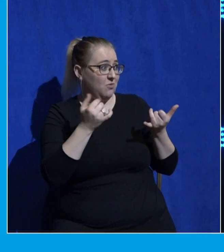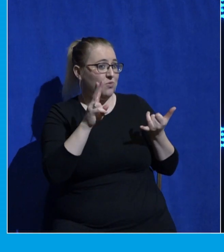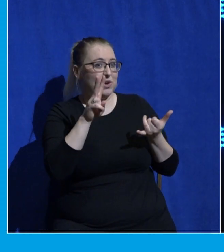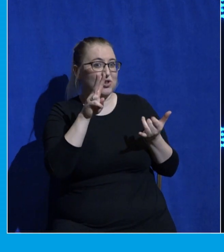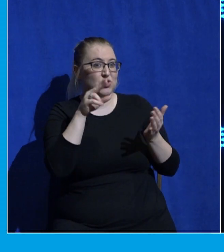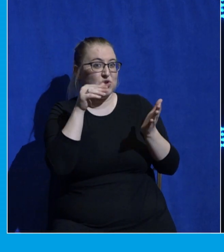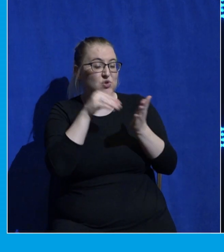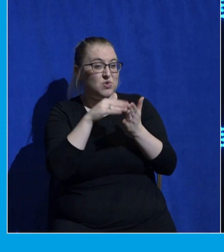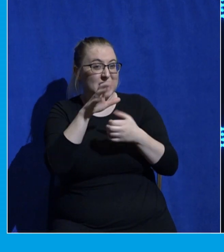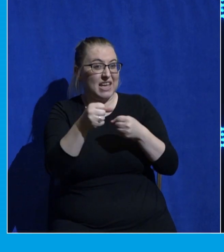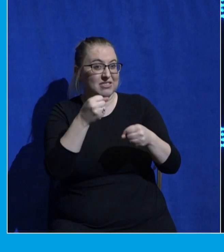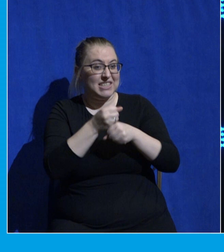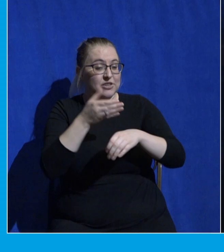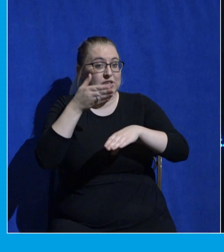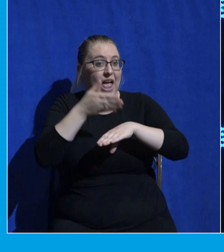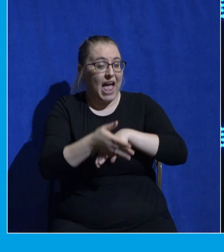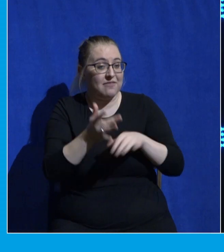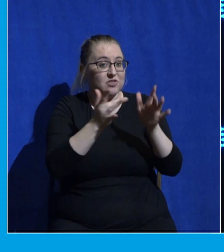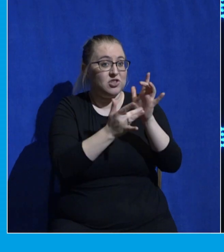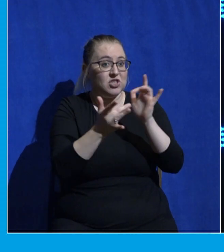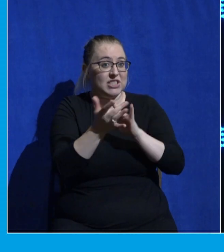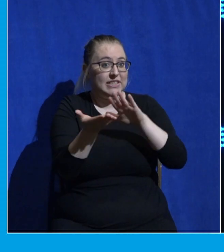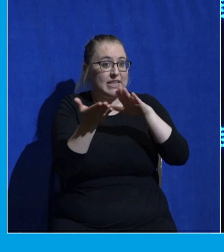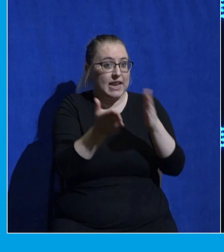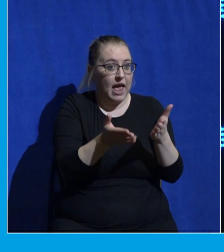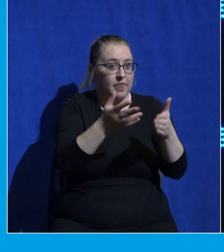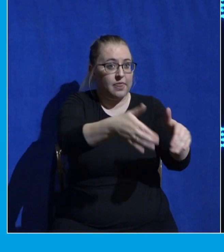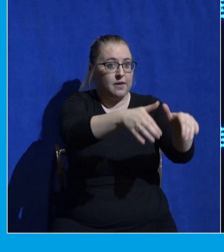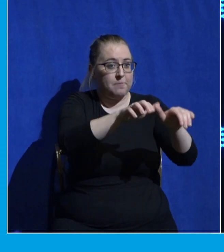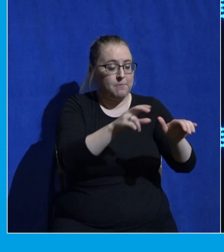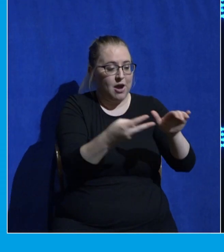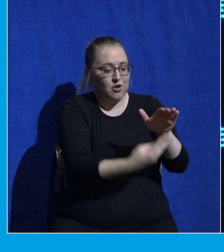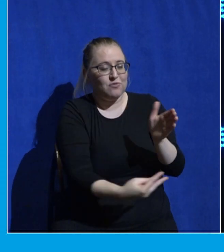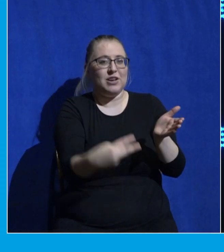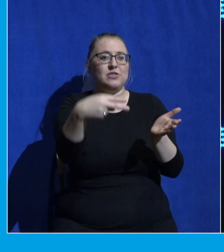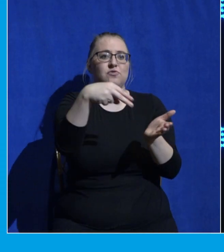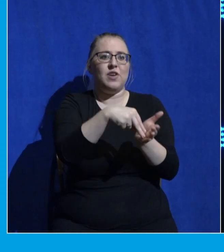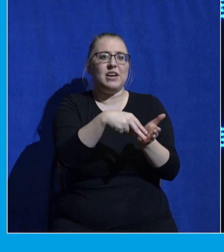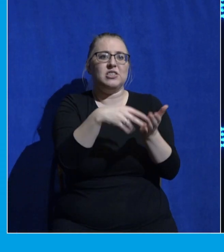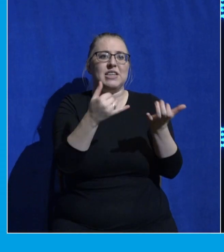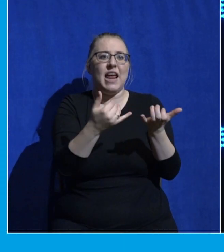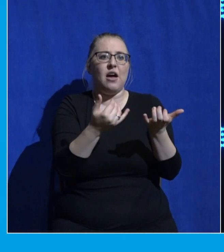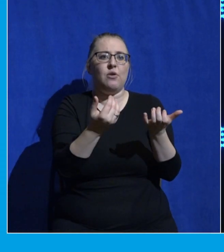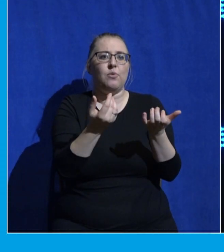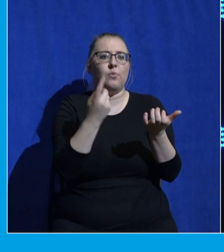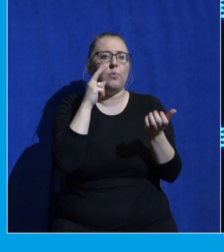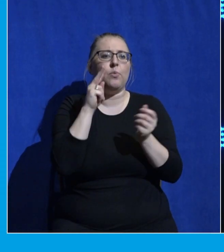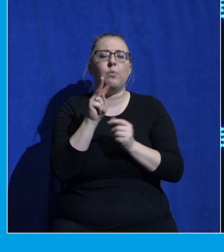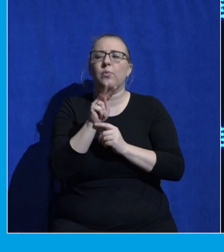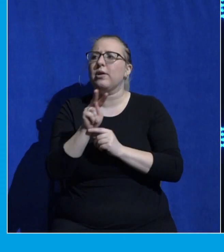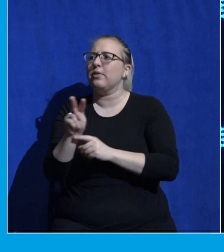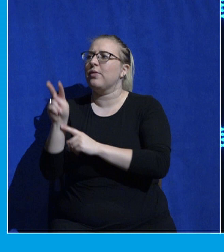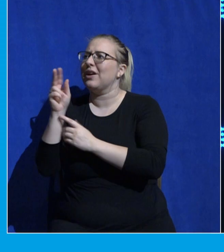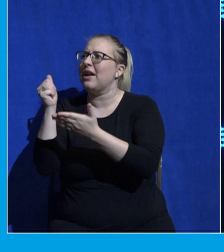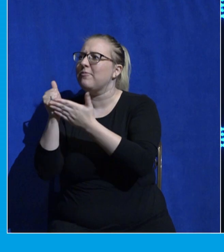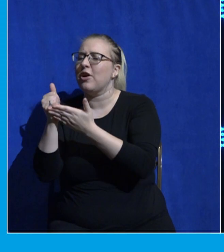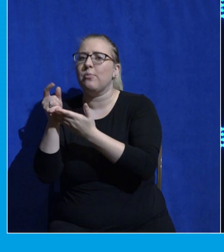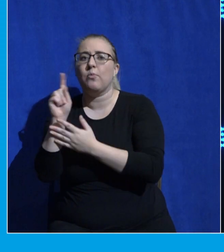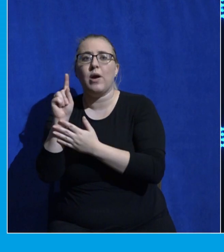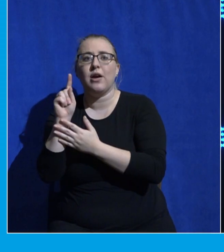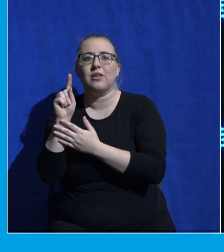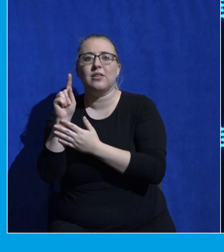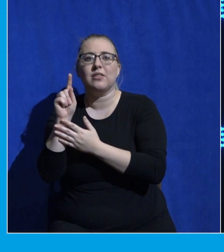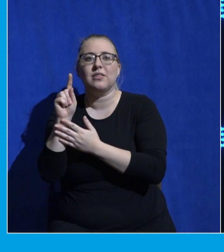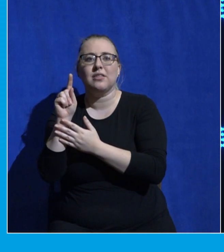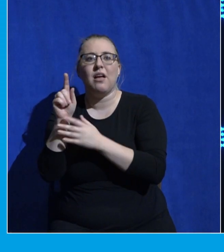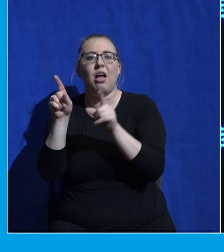2,000 years after the death, burial, and resurrection of Jesus Christ, when we look up for help, you know where we can look? We can look to another hill.